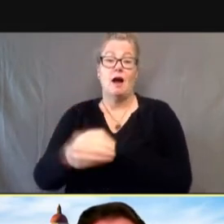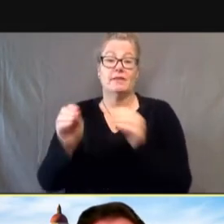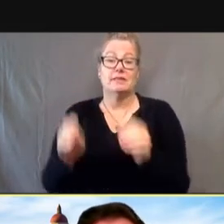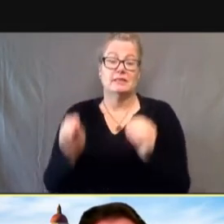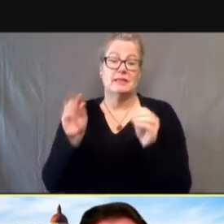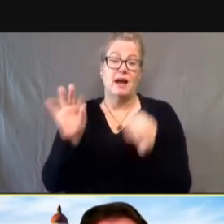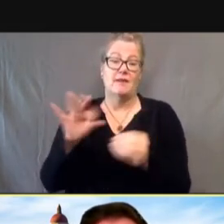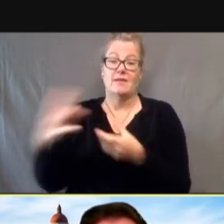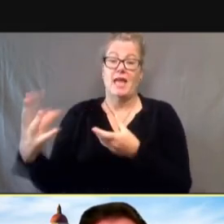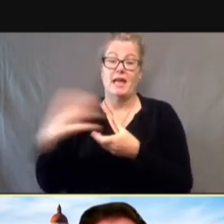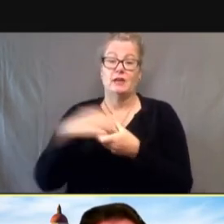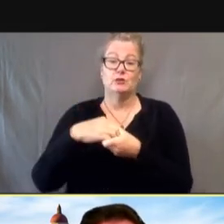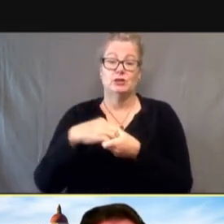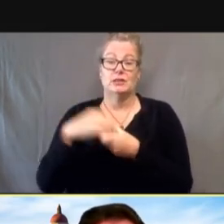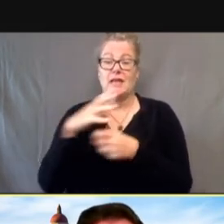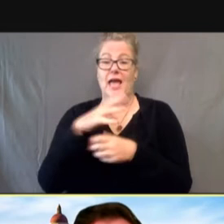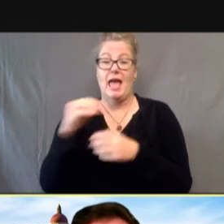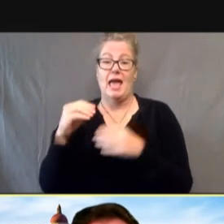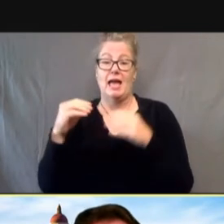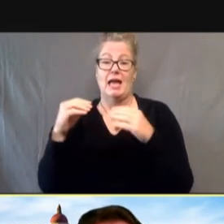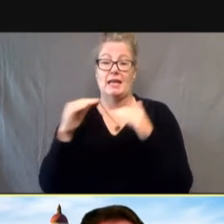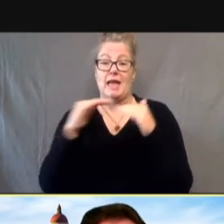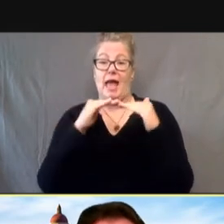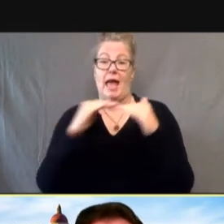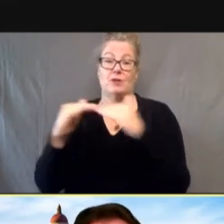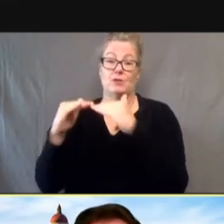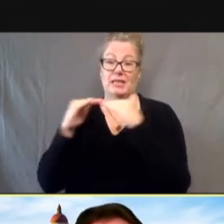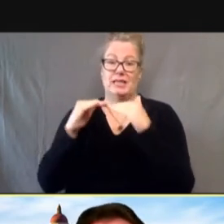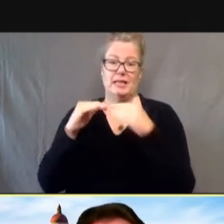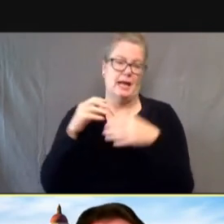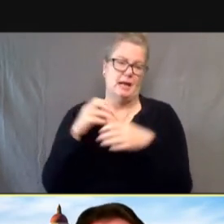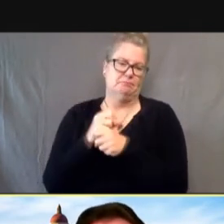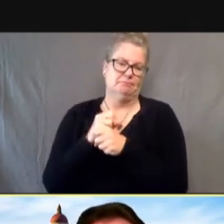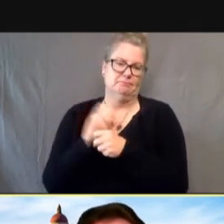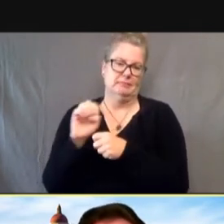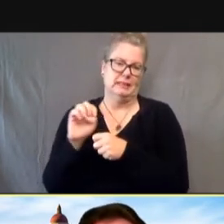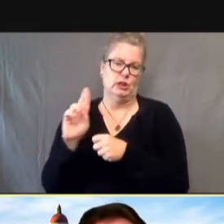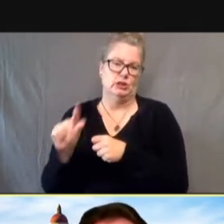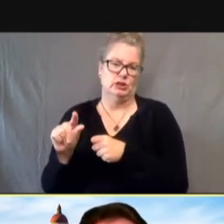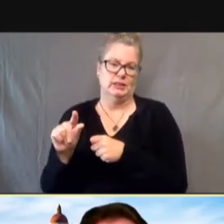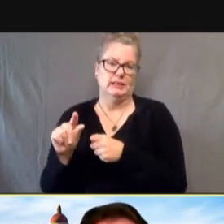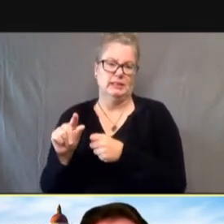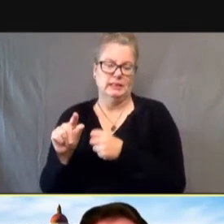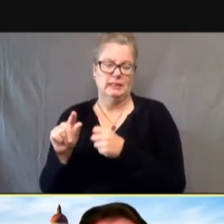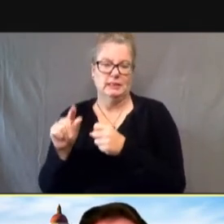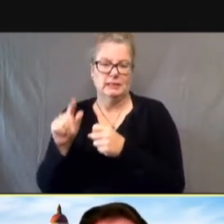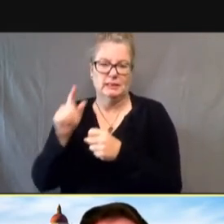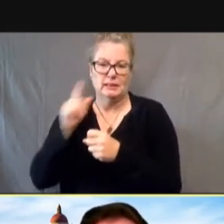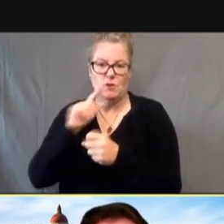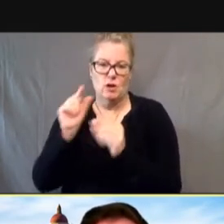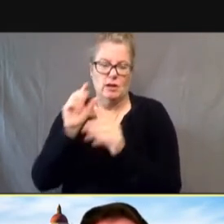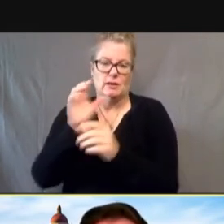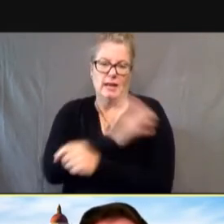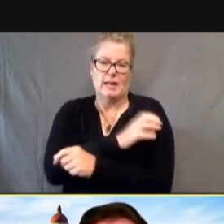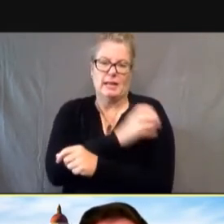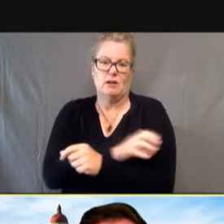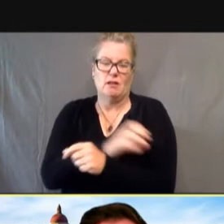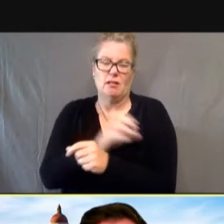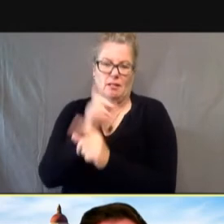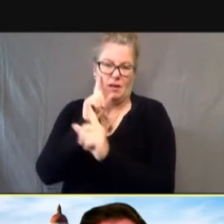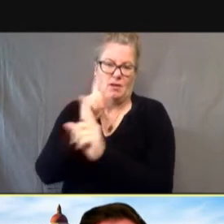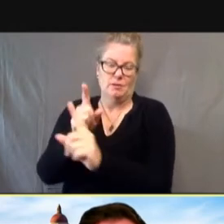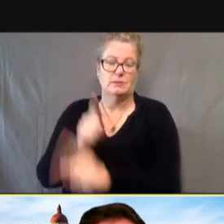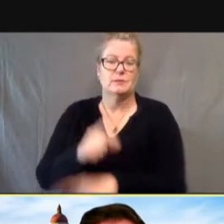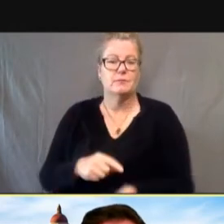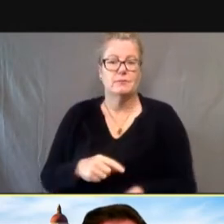to serve as an employee resource group, or ERG, for the clinical enterprise. They were impressed with what we had accomplished in a